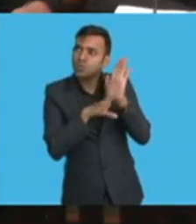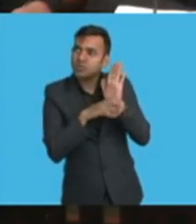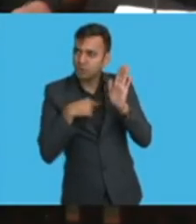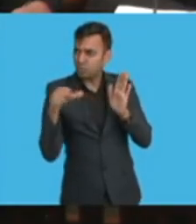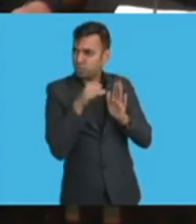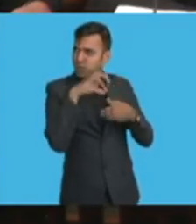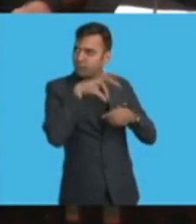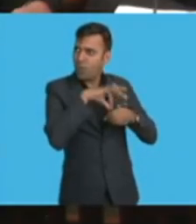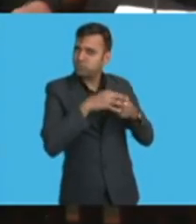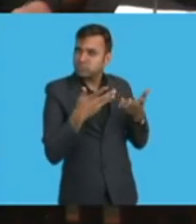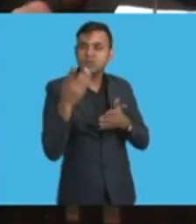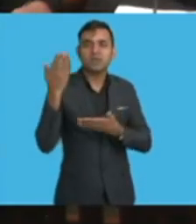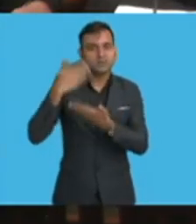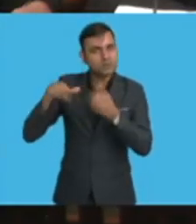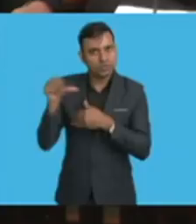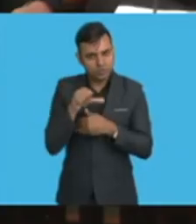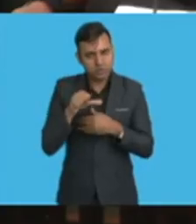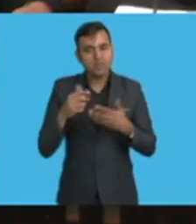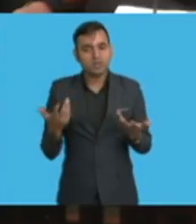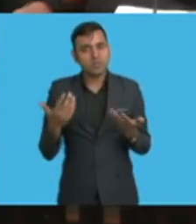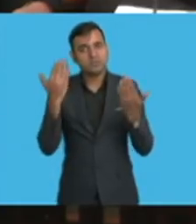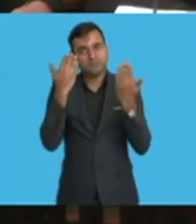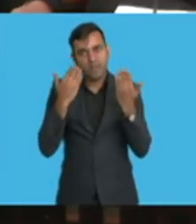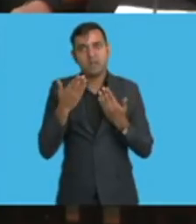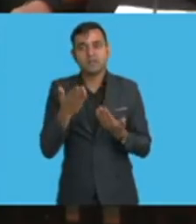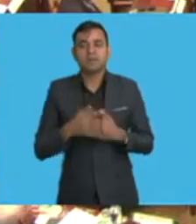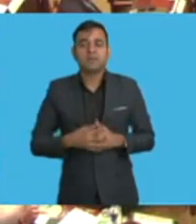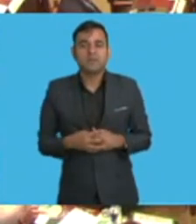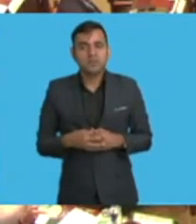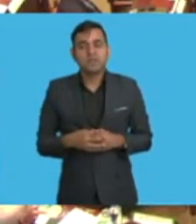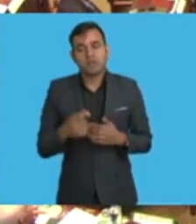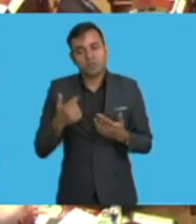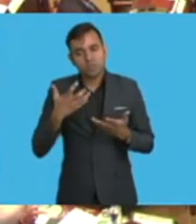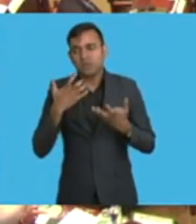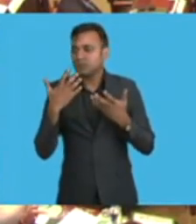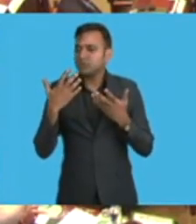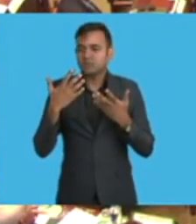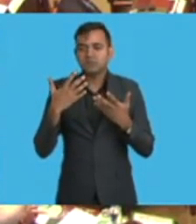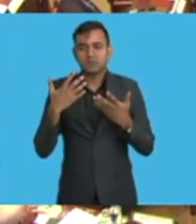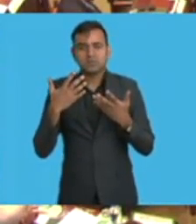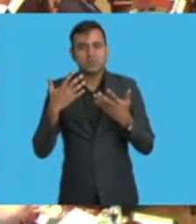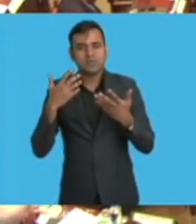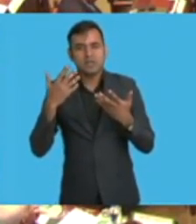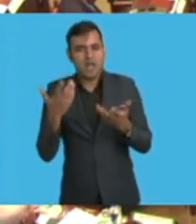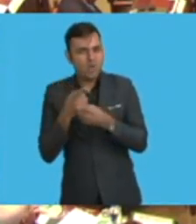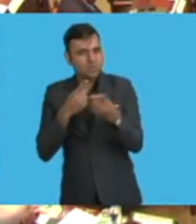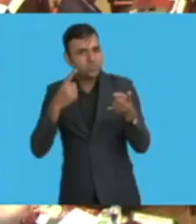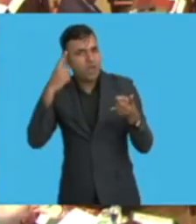been taken. You are now trying to create a response to your own point of order.